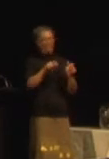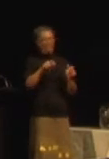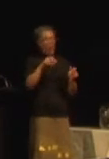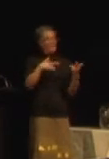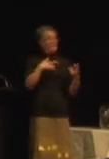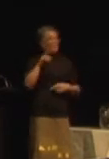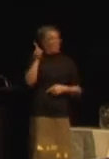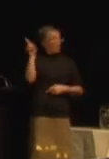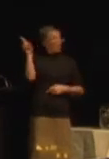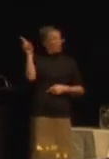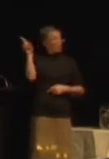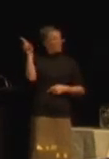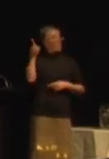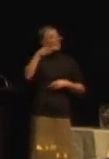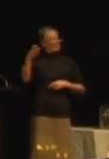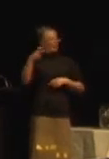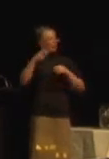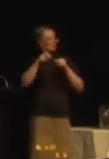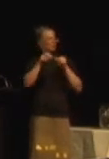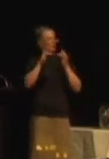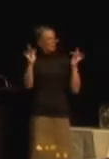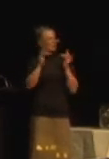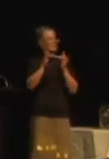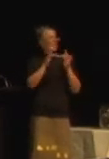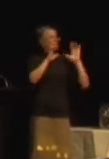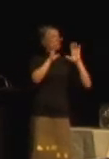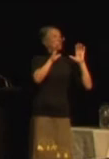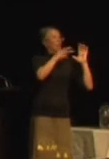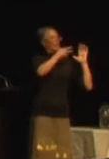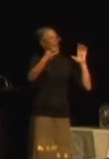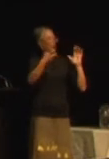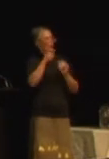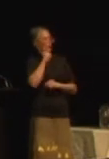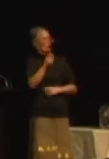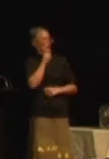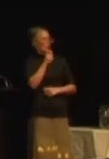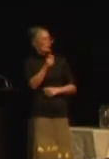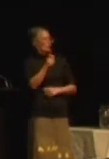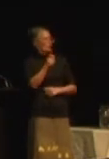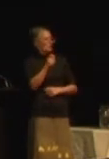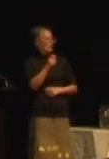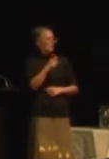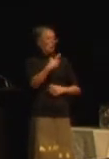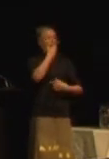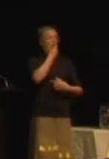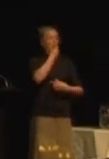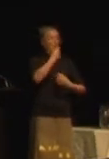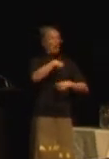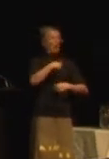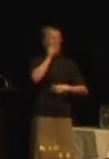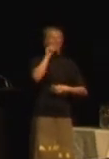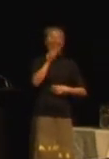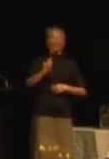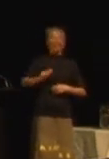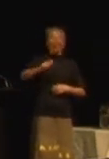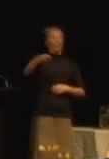simply are the internet. Facebook equals the news, and Mark Zuckerberg can switch on or switch off the existence of online media